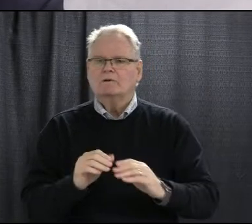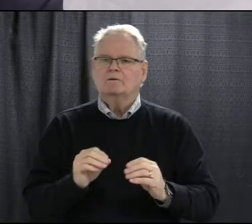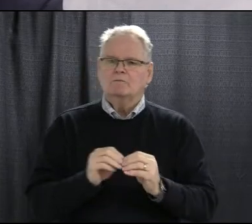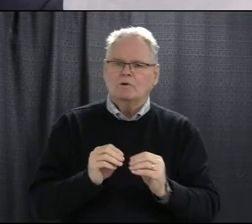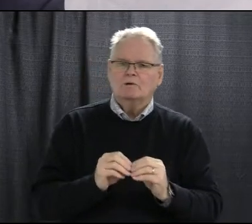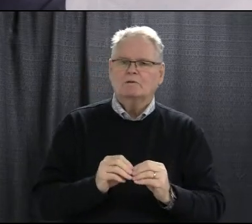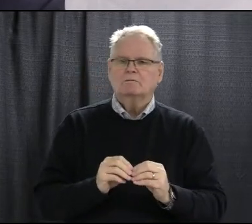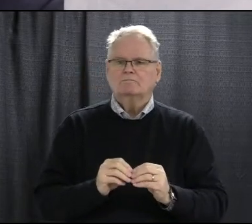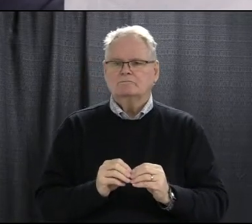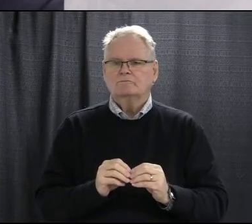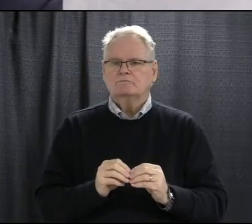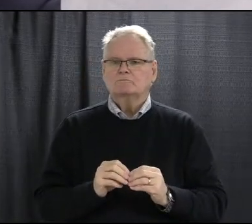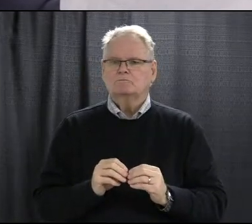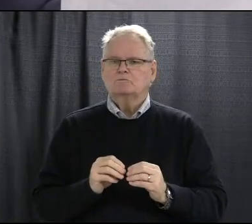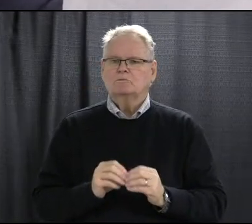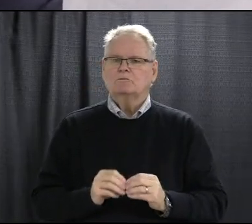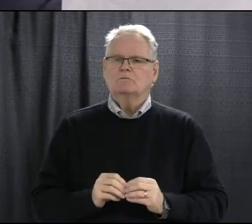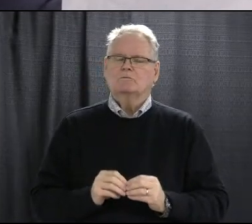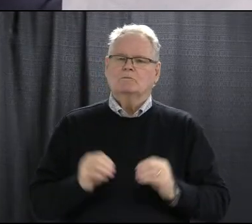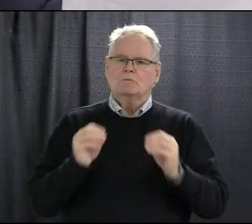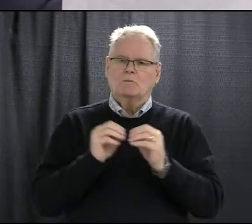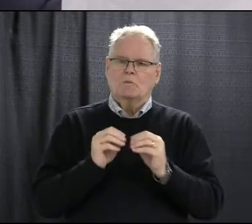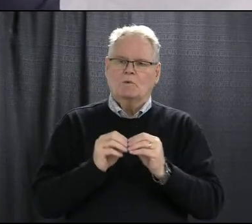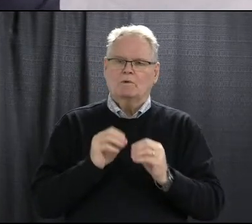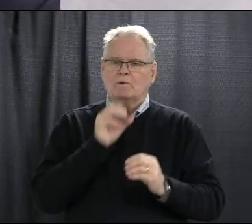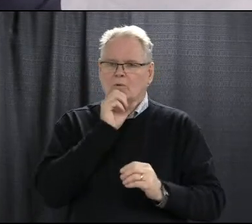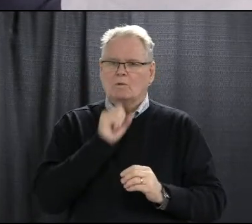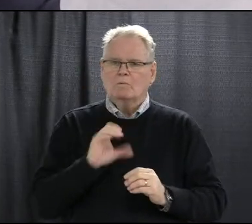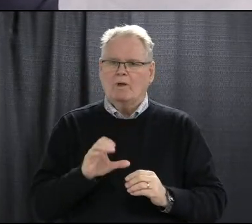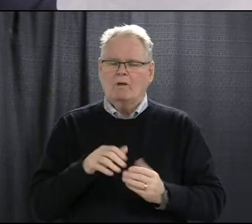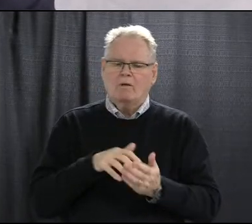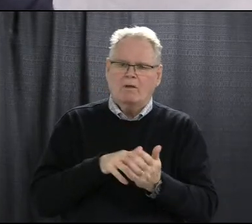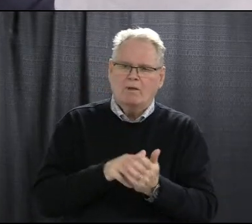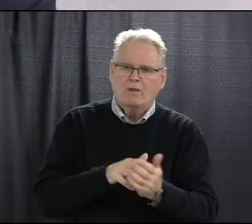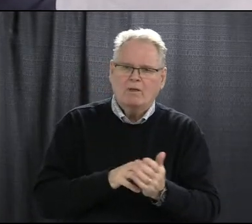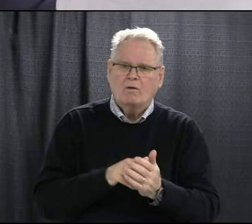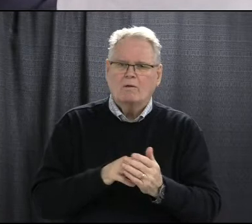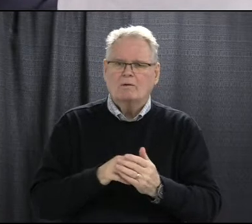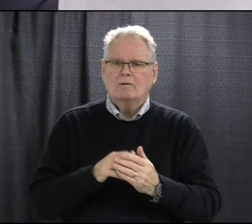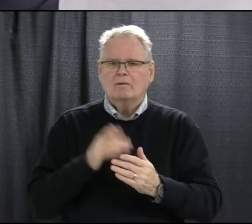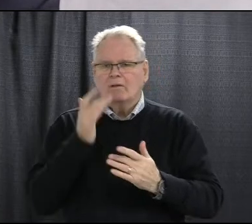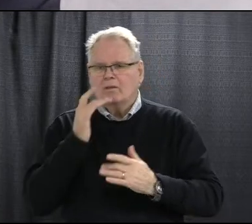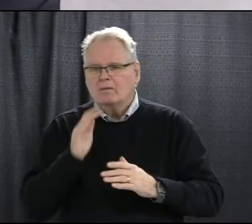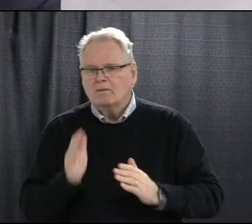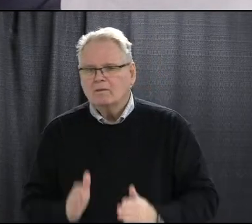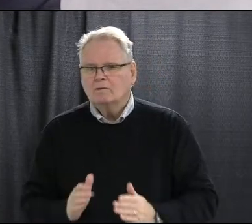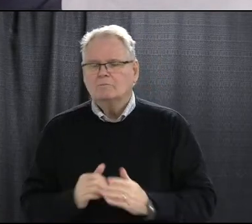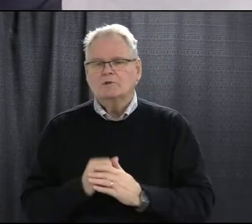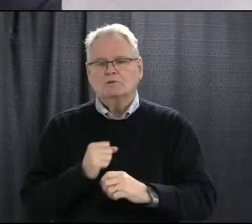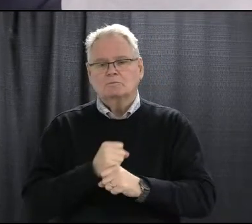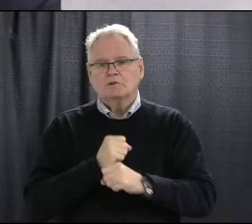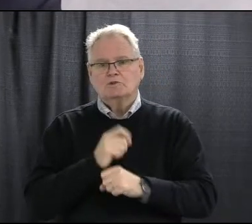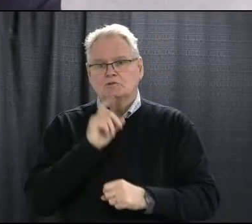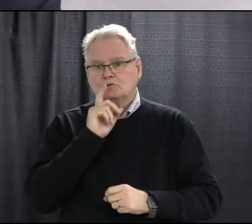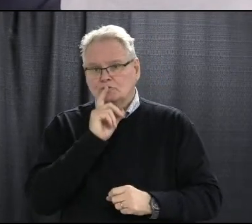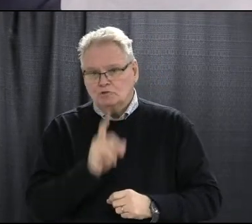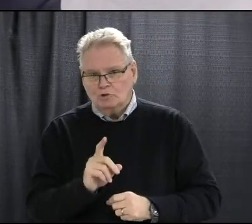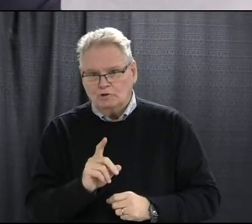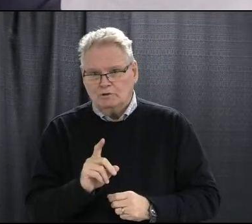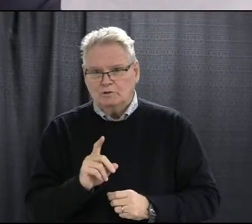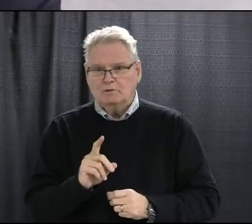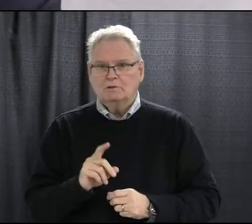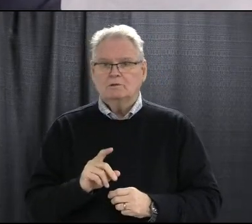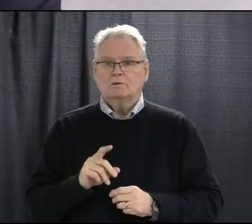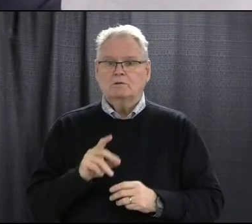of frail elderly people in the population, we also needed to ensure that these principles of geriatrics care